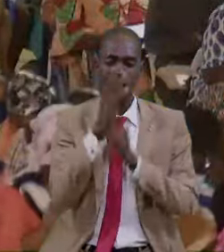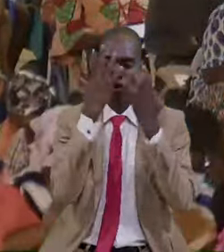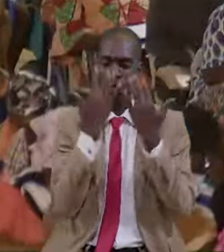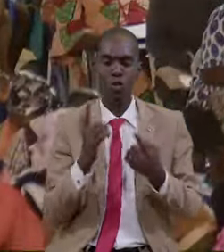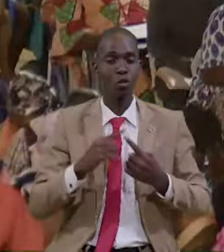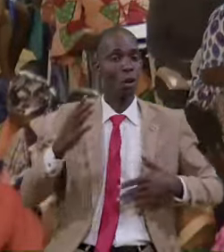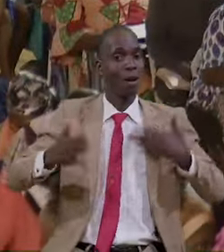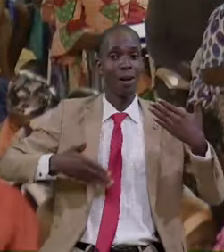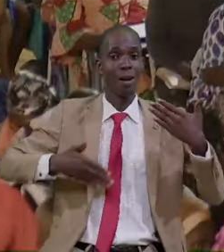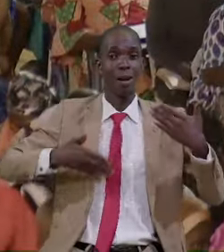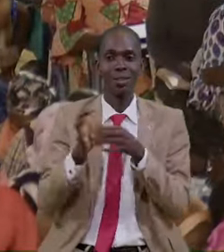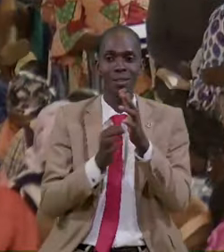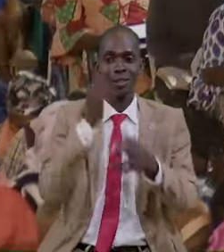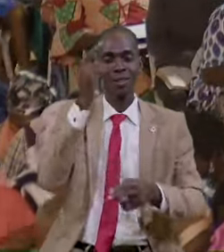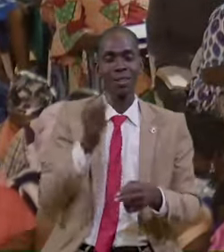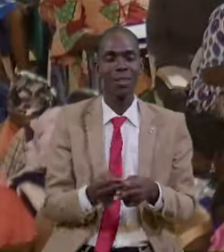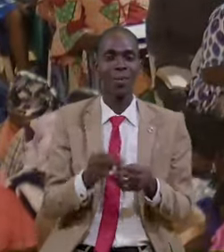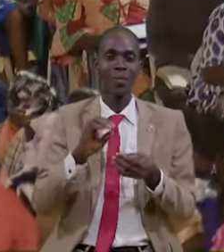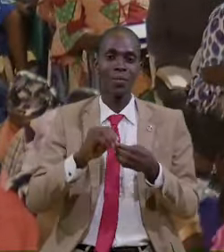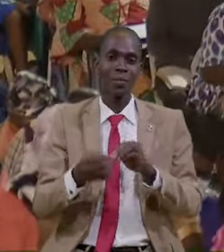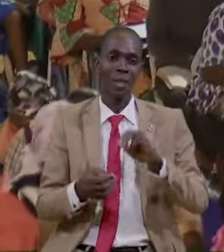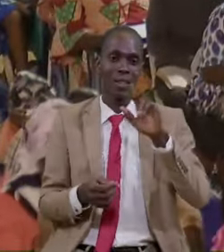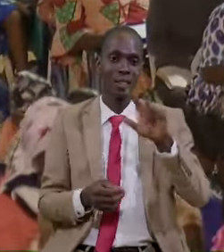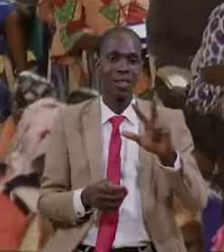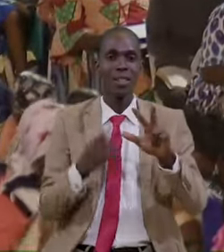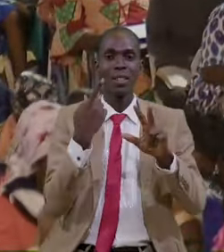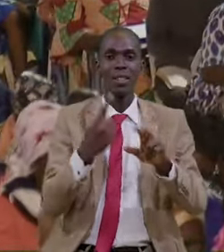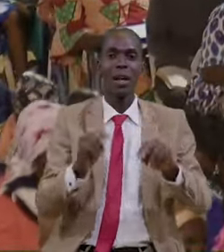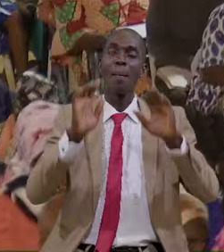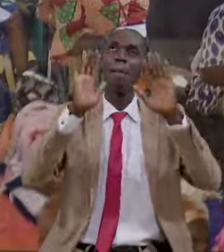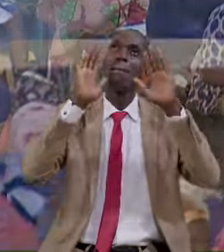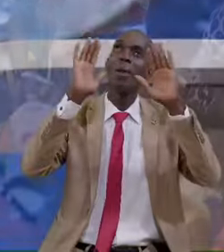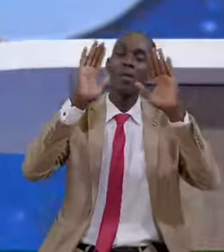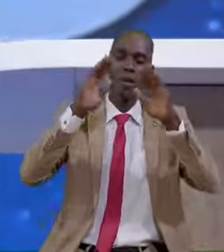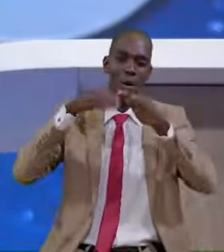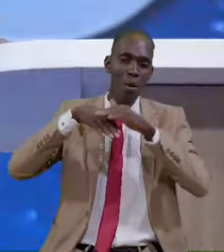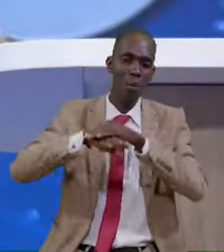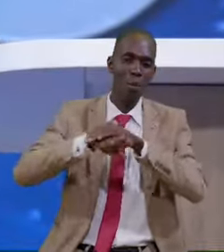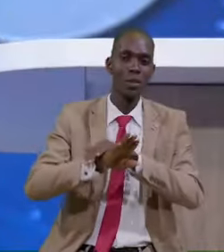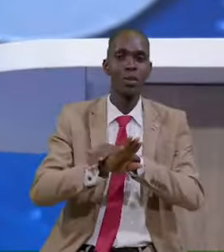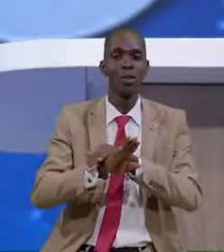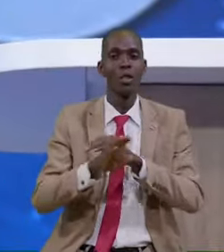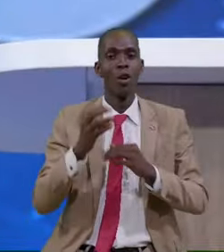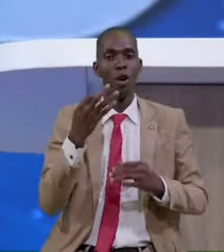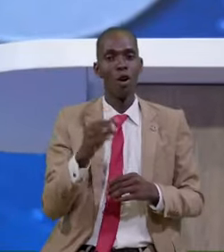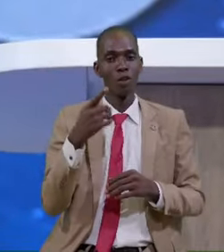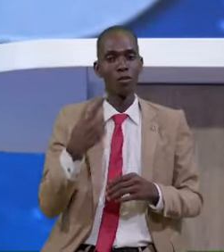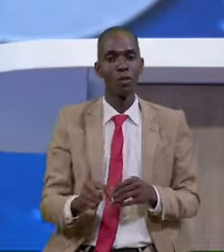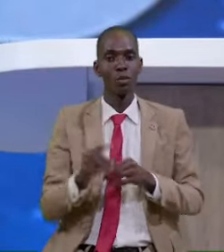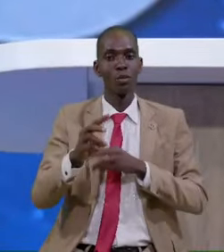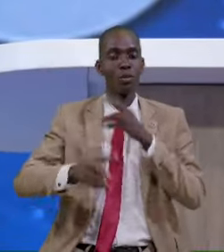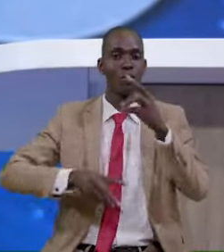Jesus' name. Number three is the marvelous penetration of the